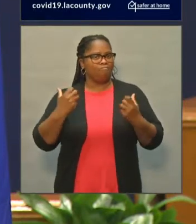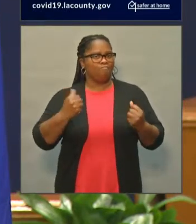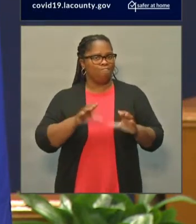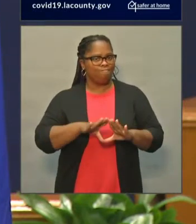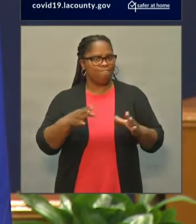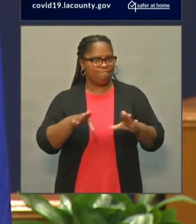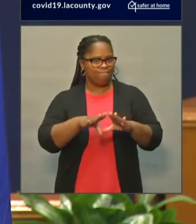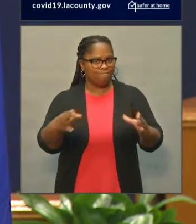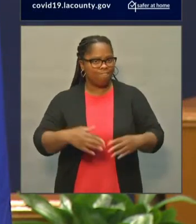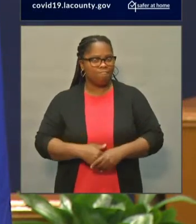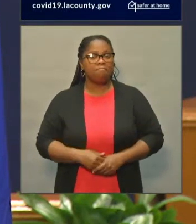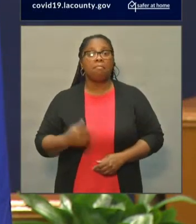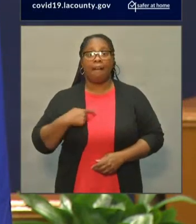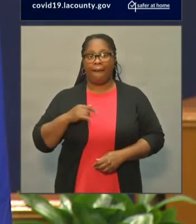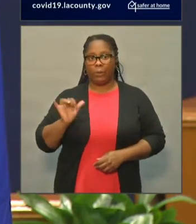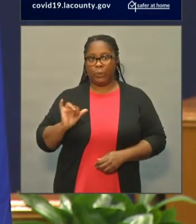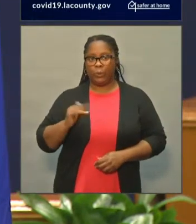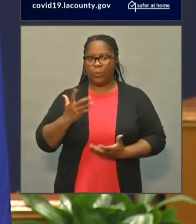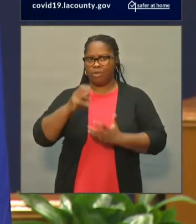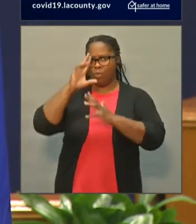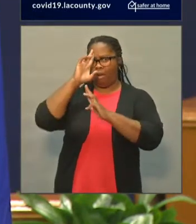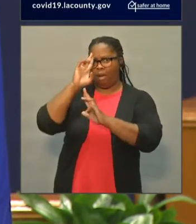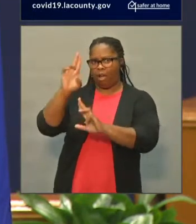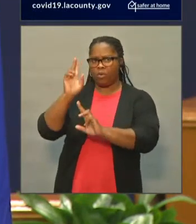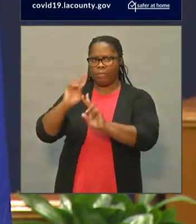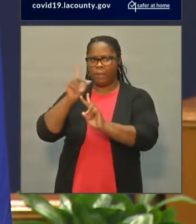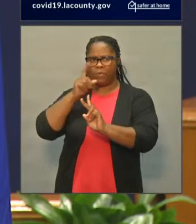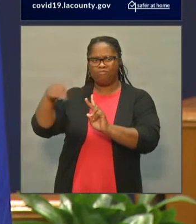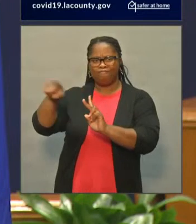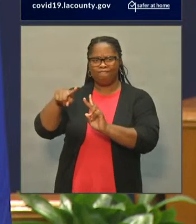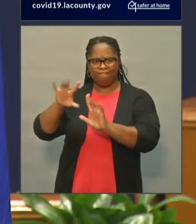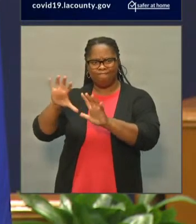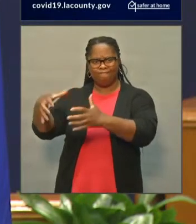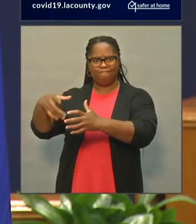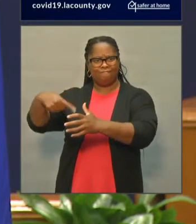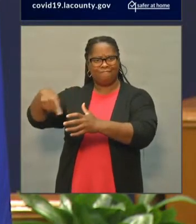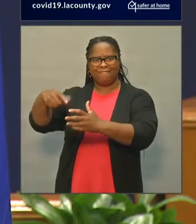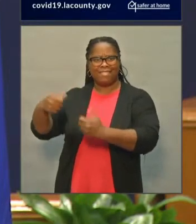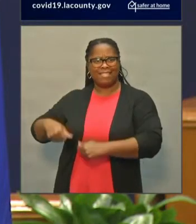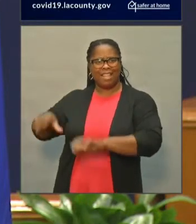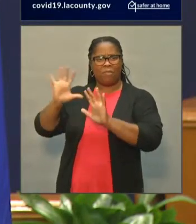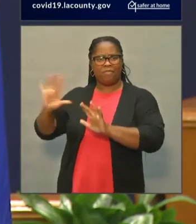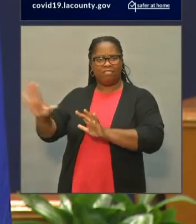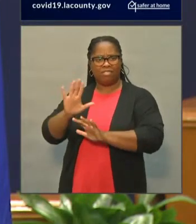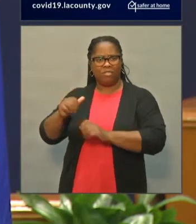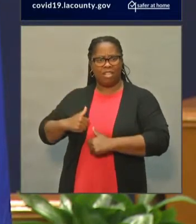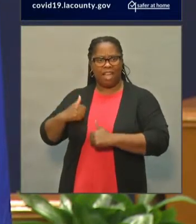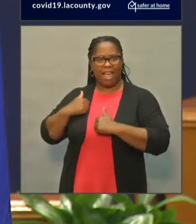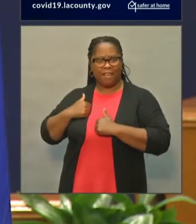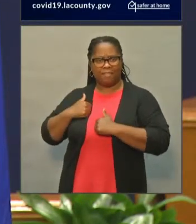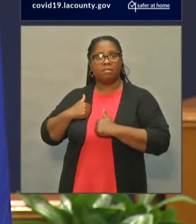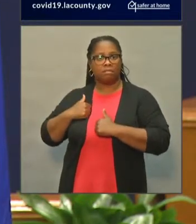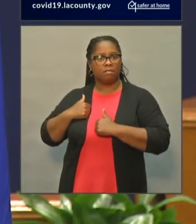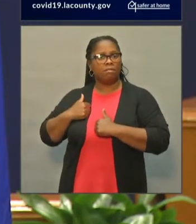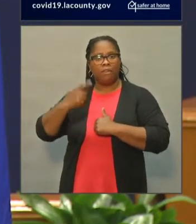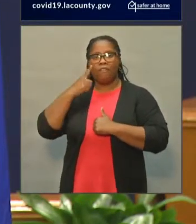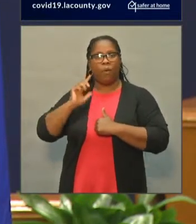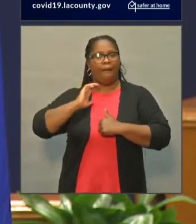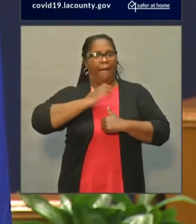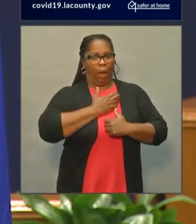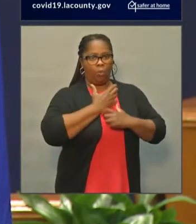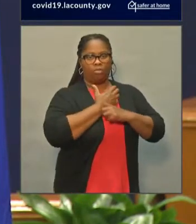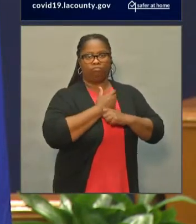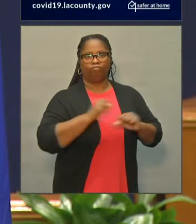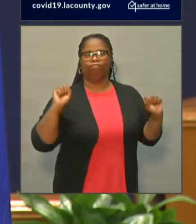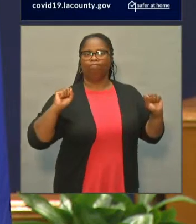honor all of those who have sacrificed and gave their lives for us to have all of the freedoms we have and all of the